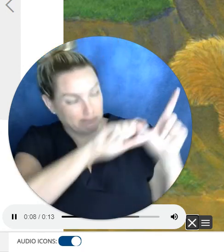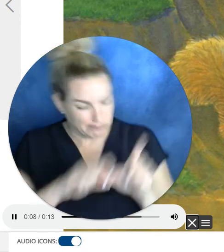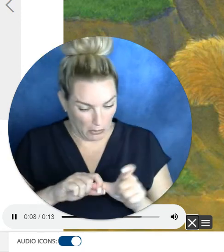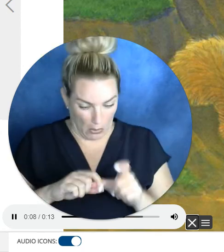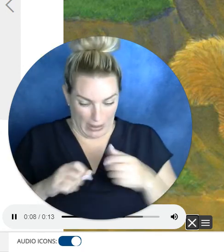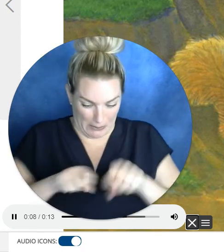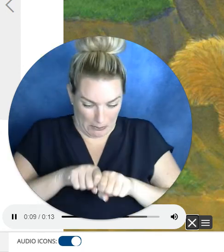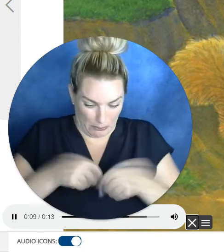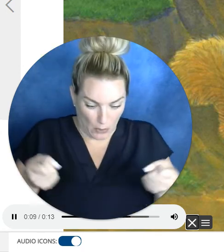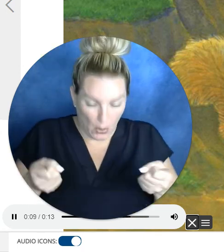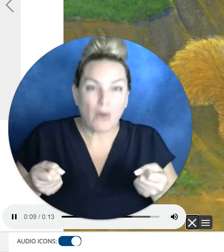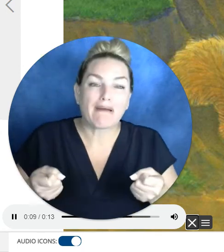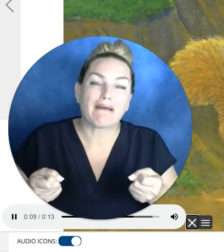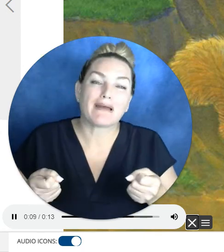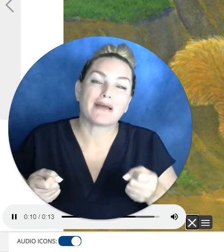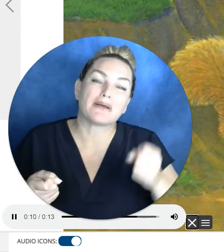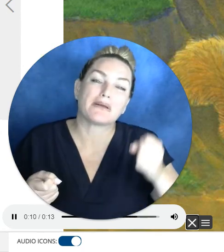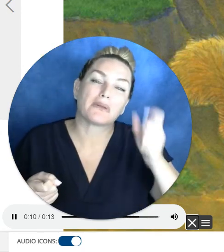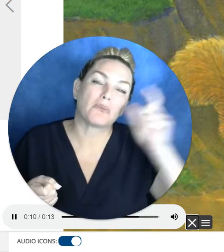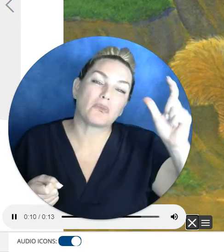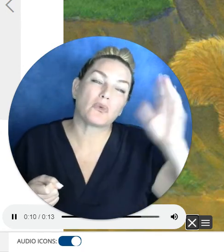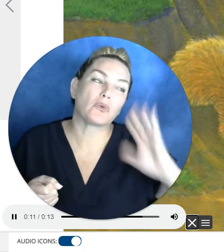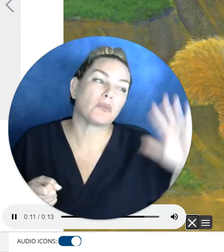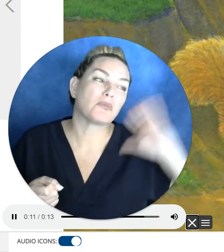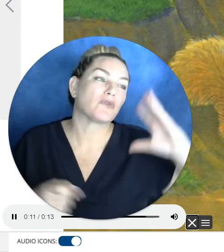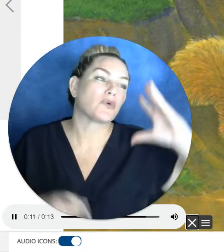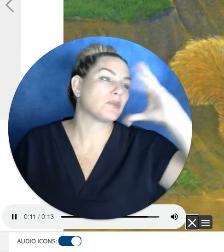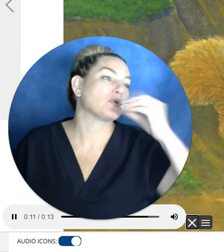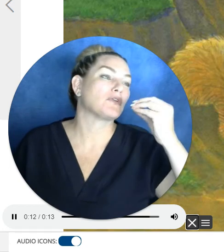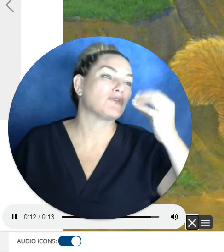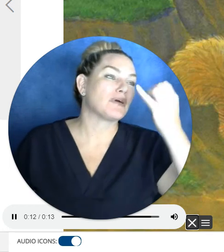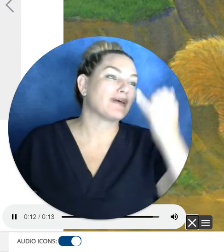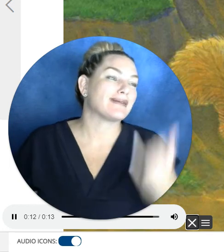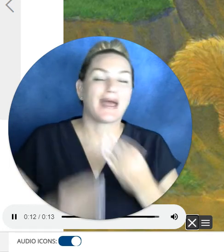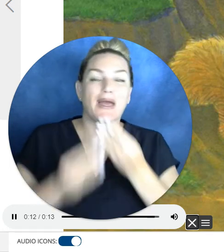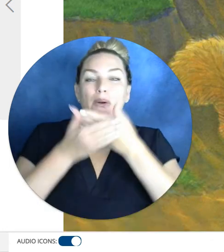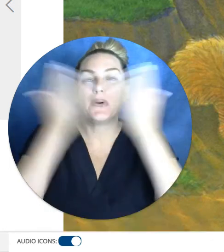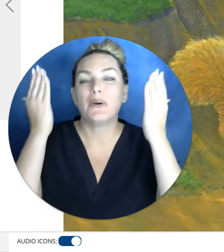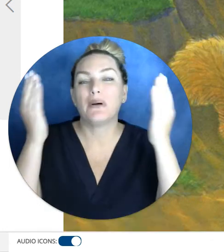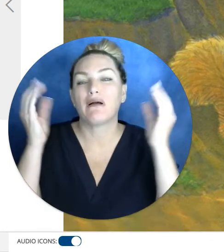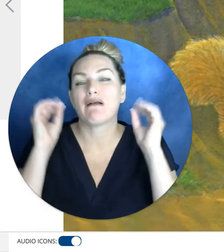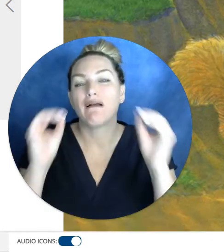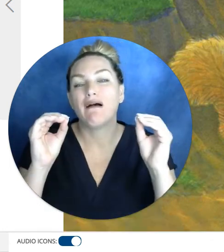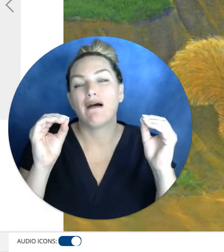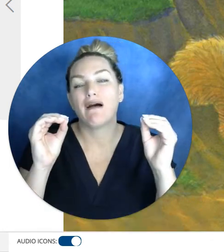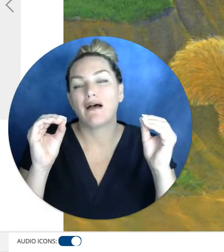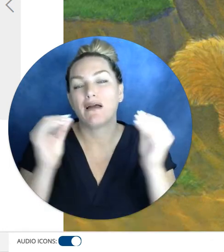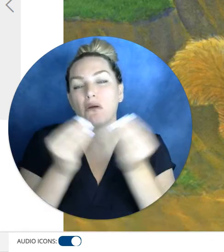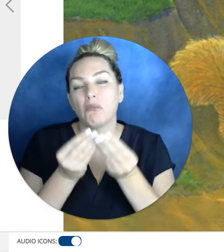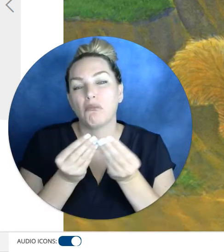was so beautiful, and now I'll never see it again."